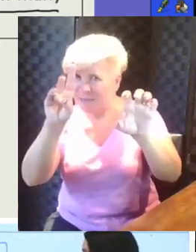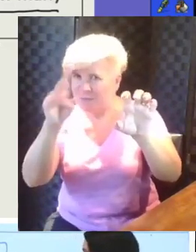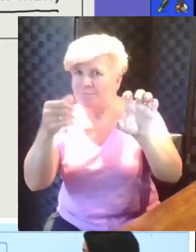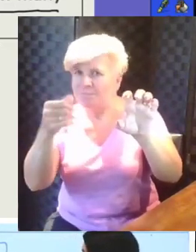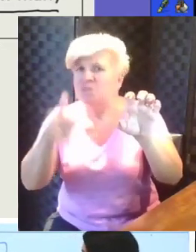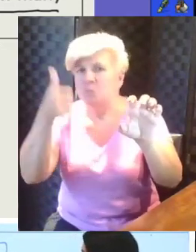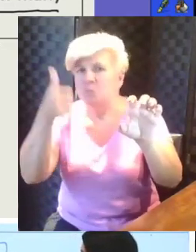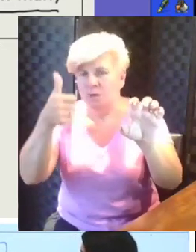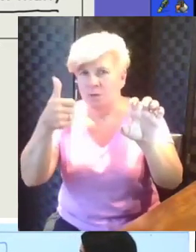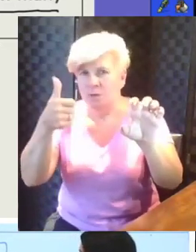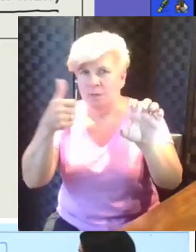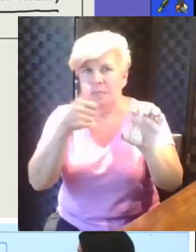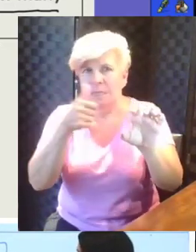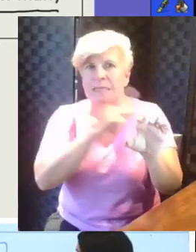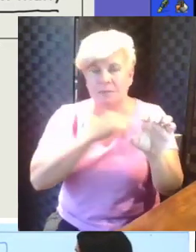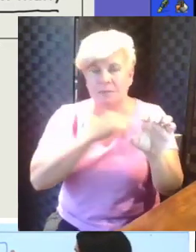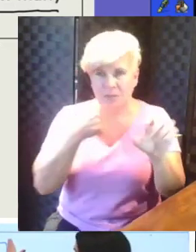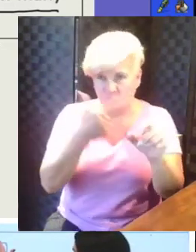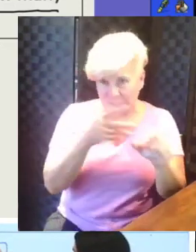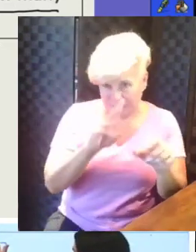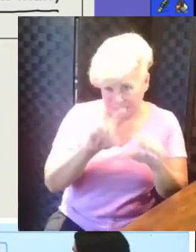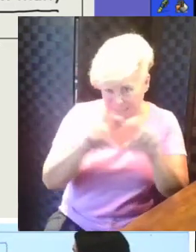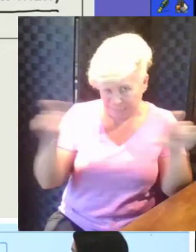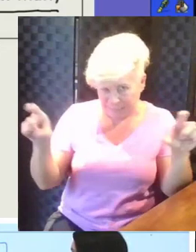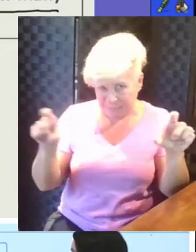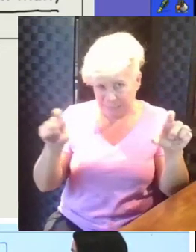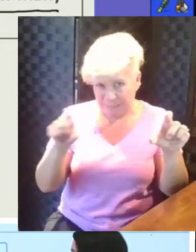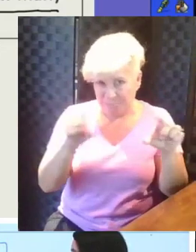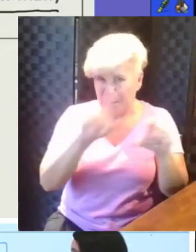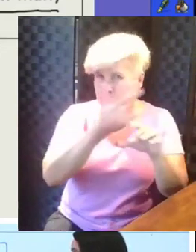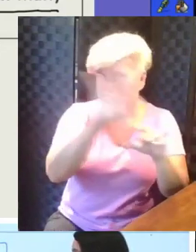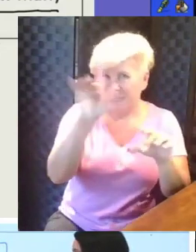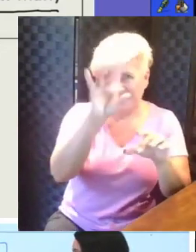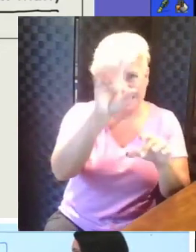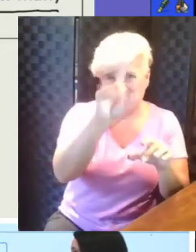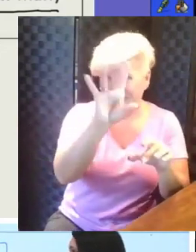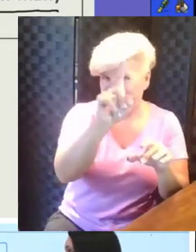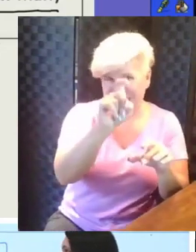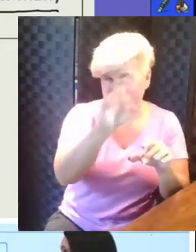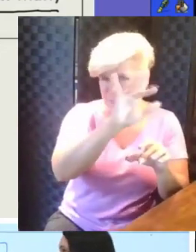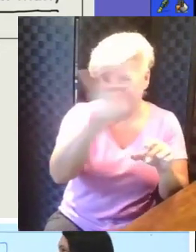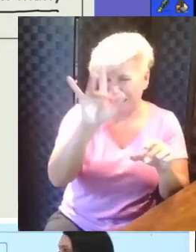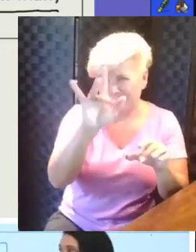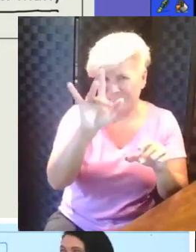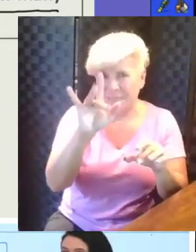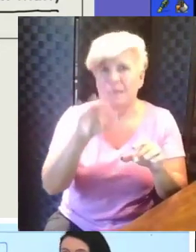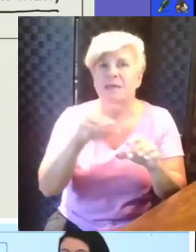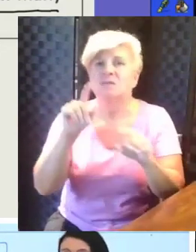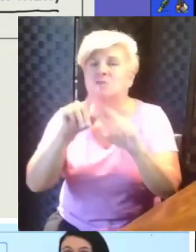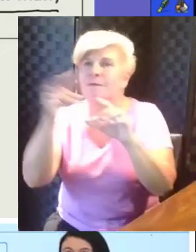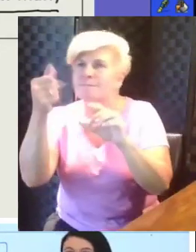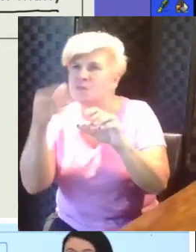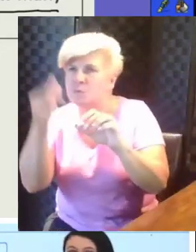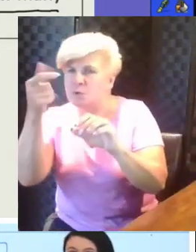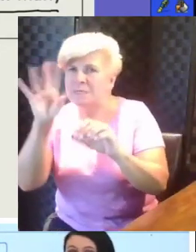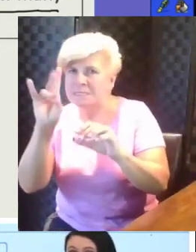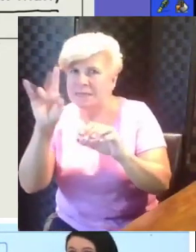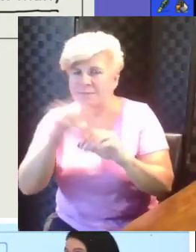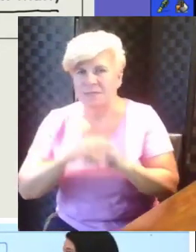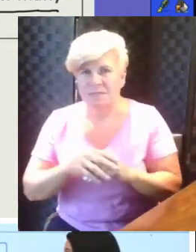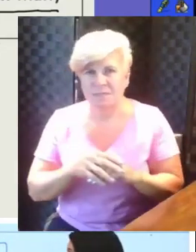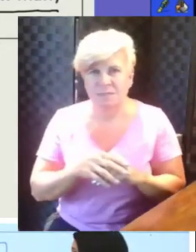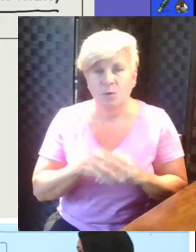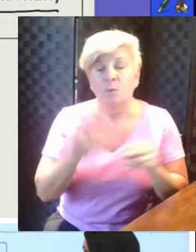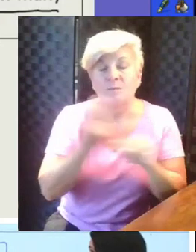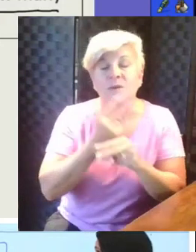he has. Kendrick has 26. Deontay's missing seven of them, so we can use that to figure out how many he actually